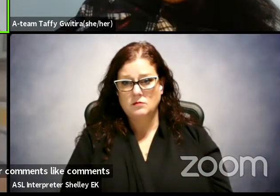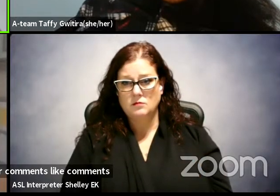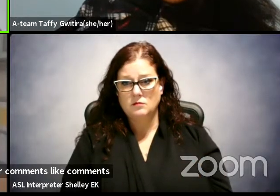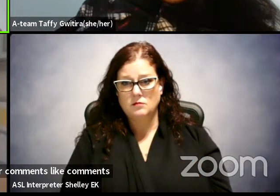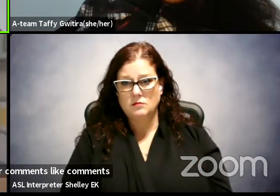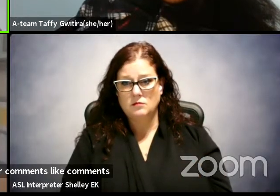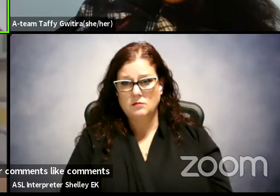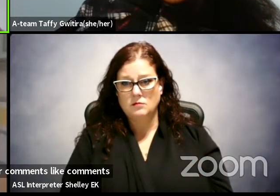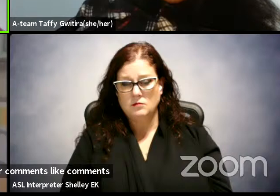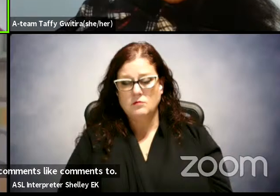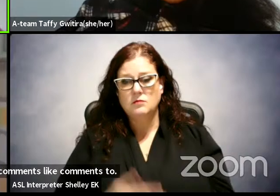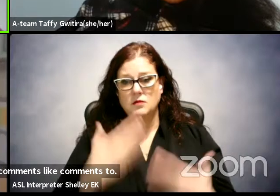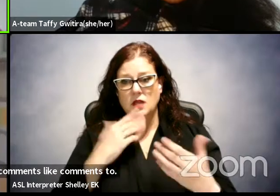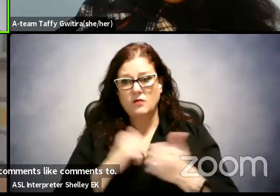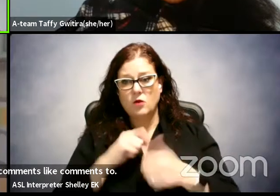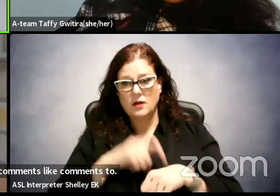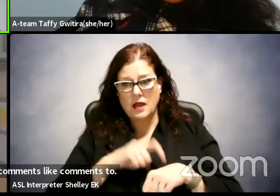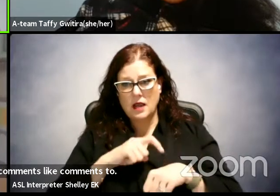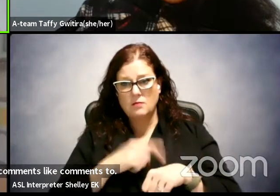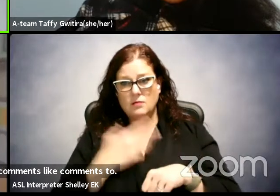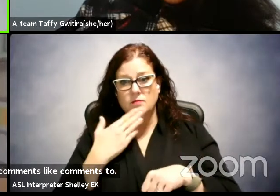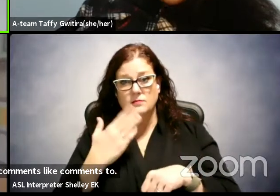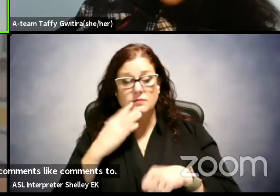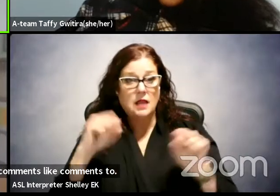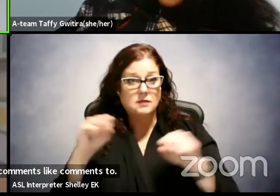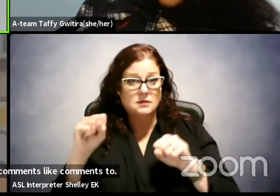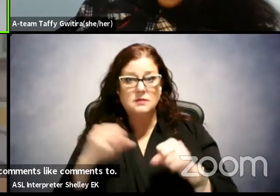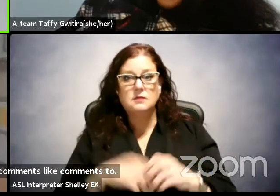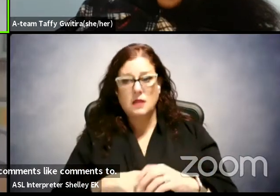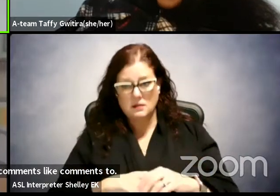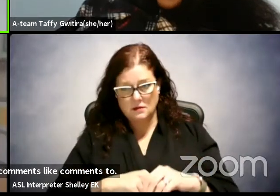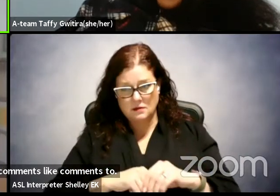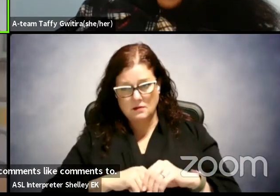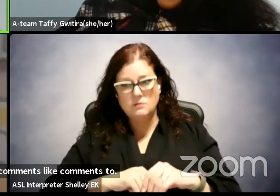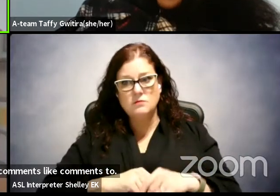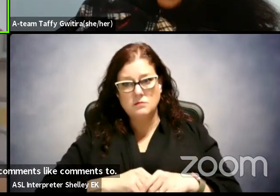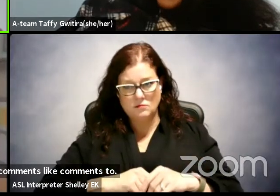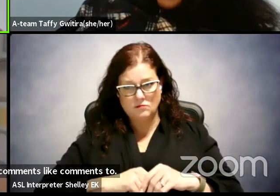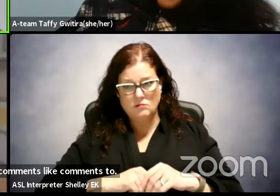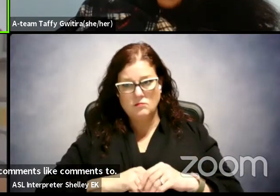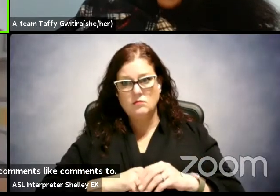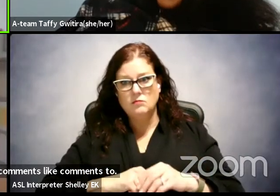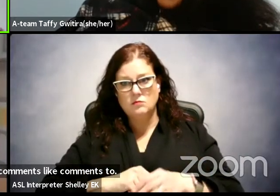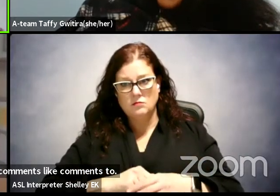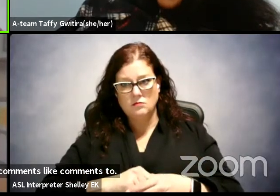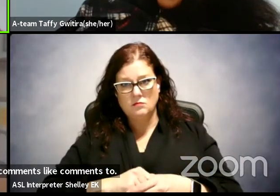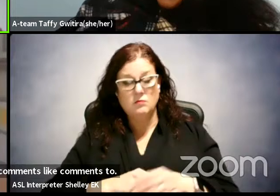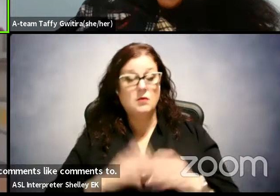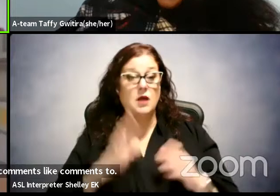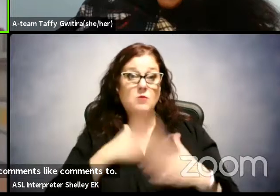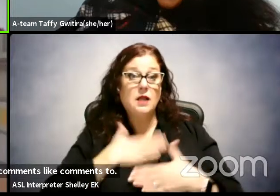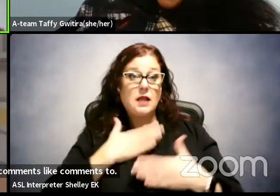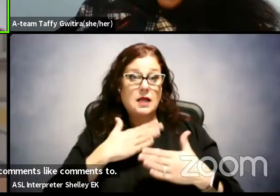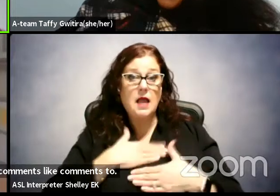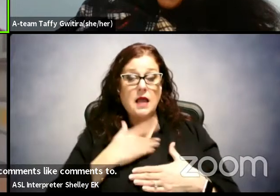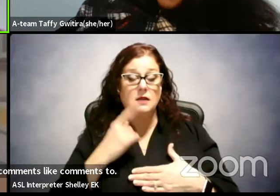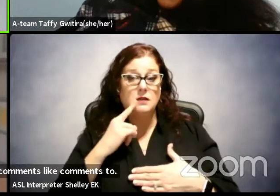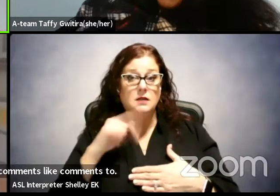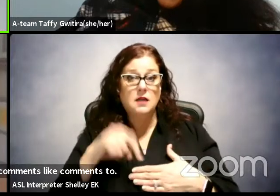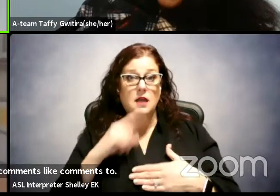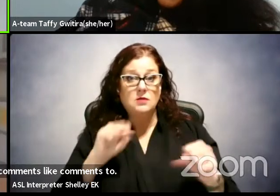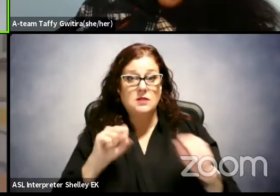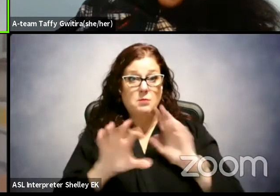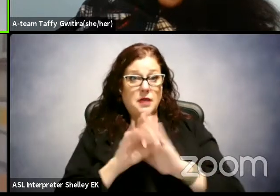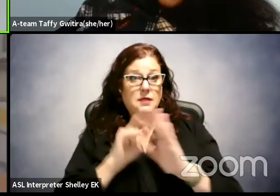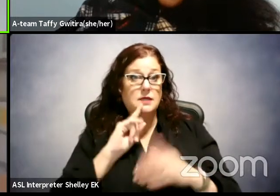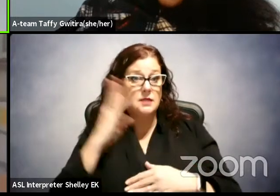Thank you again for your time. Oh, yes. This was Thank you. I'm really glad, like I said, I'm really glad that I was picked as a